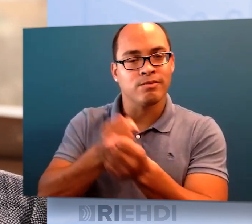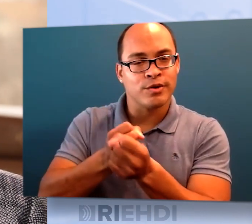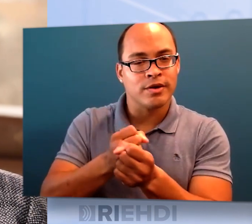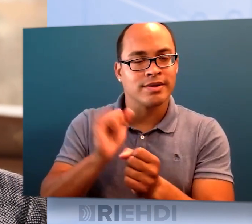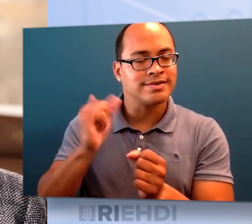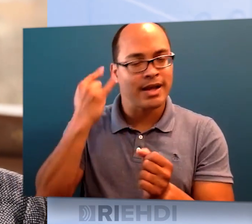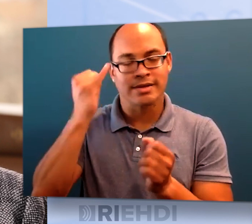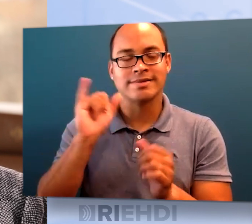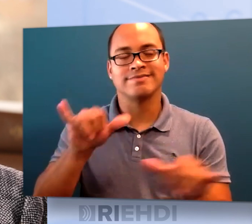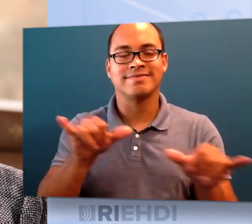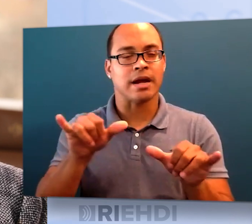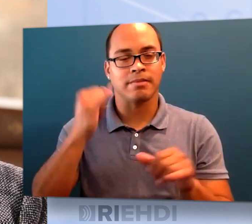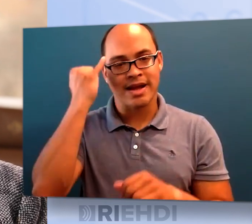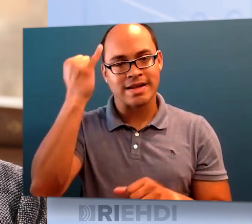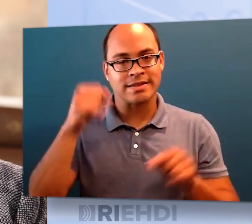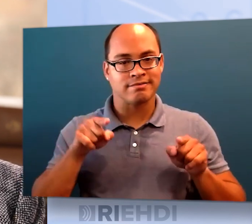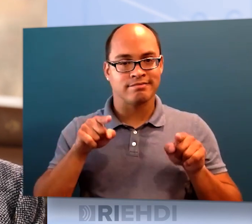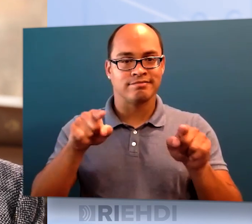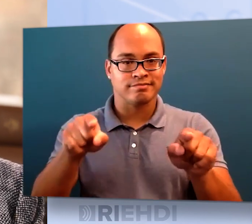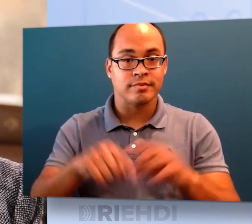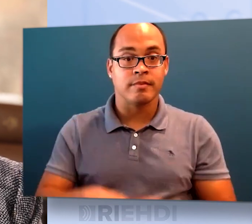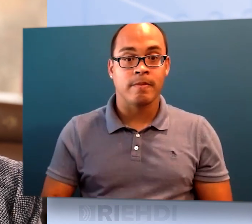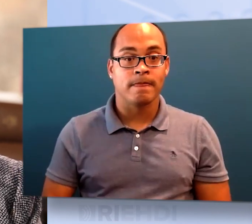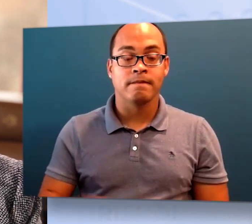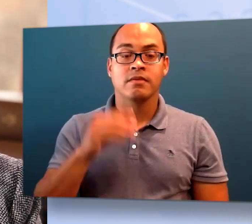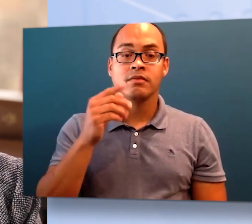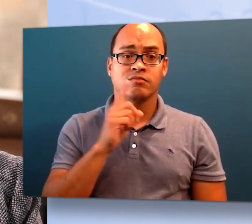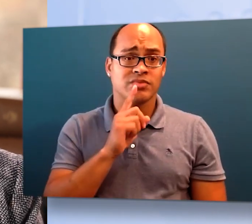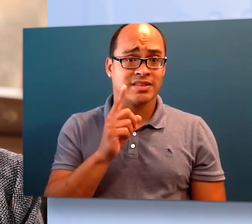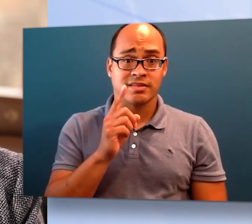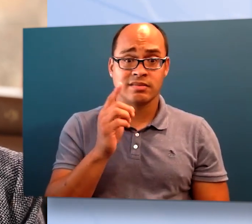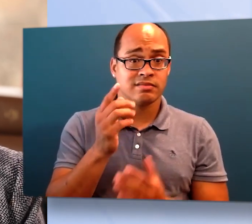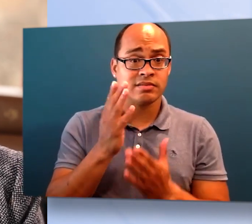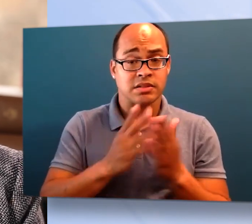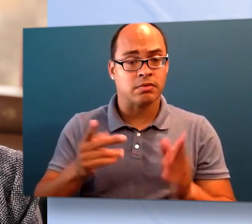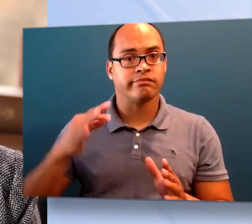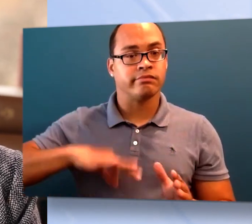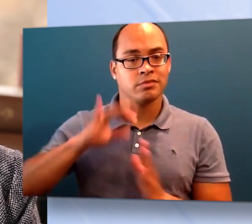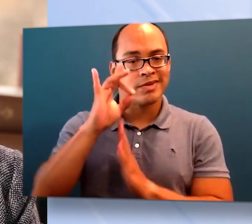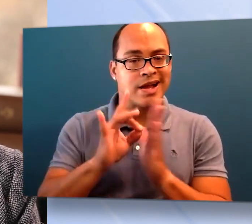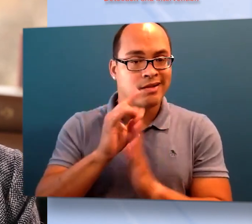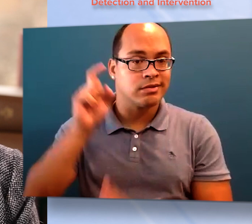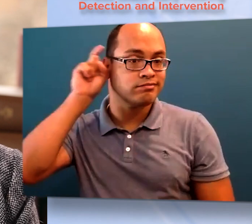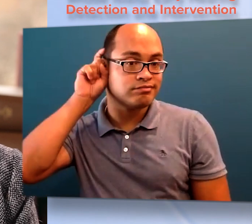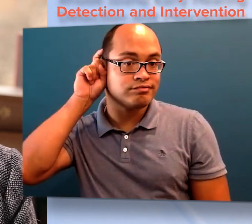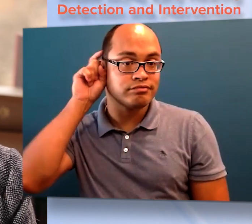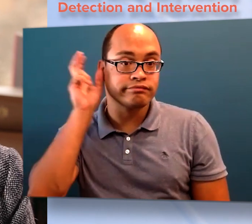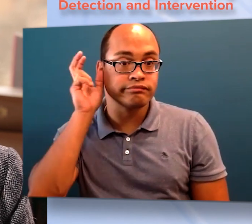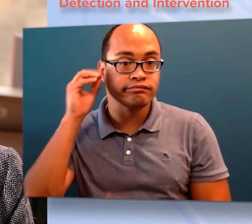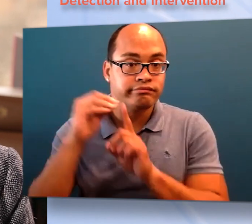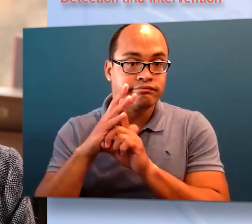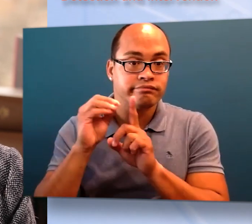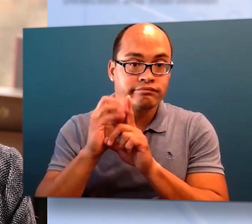beneficial for all infants to wear hearing aids for at least 8 hours a day so that it will optimize their